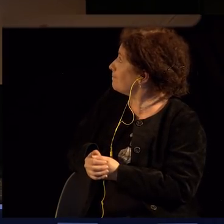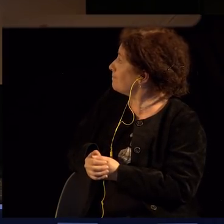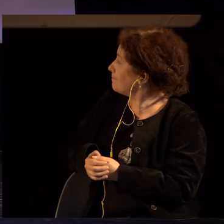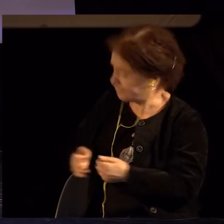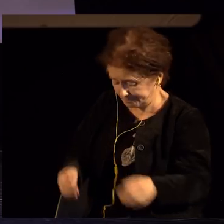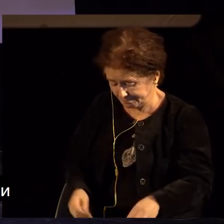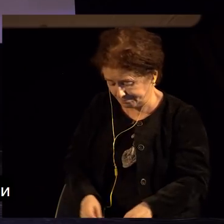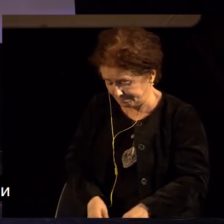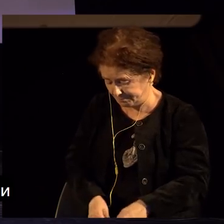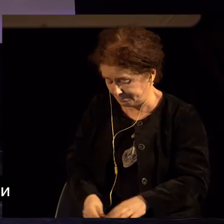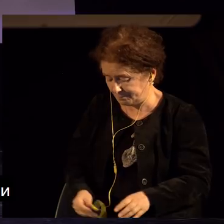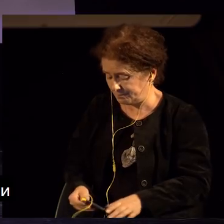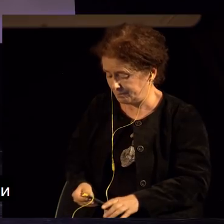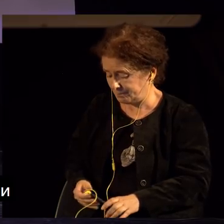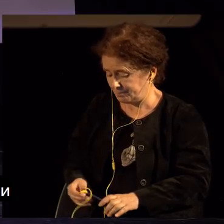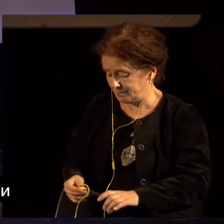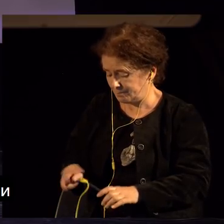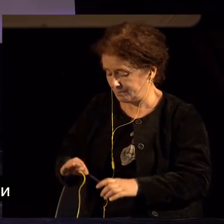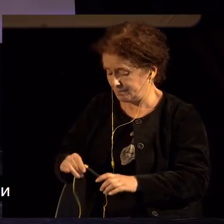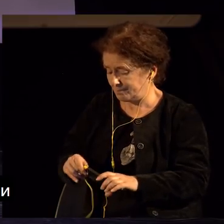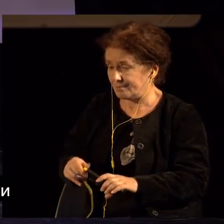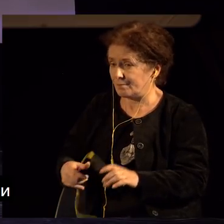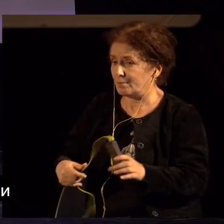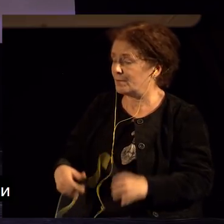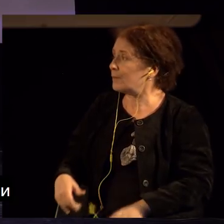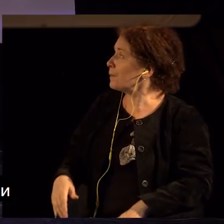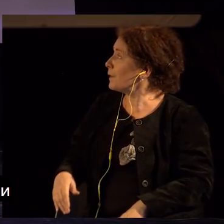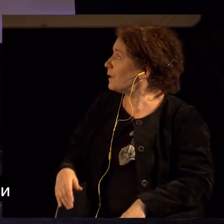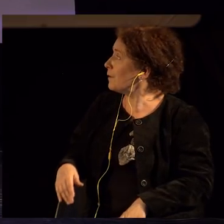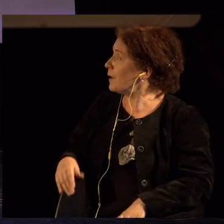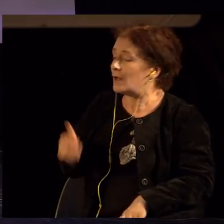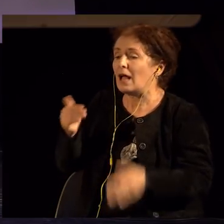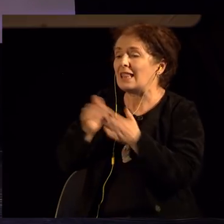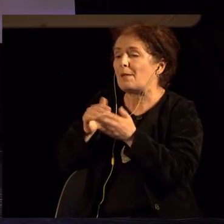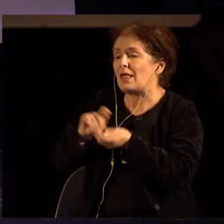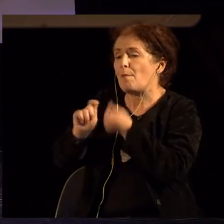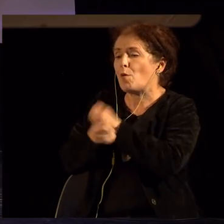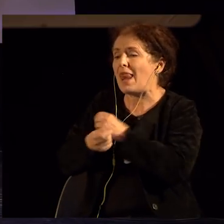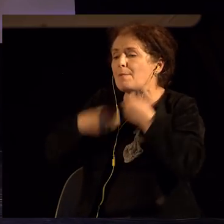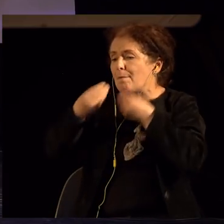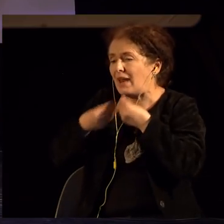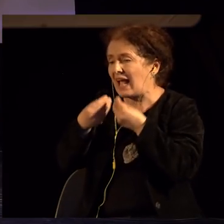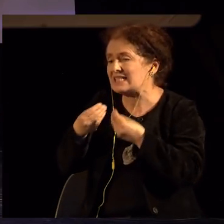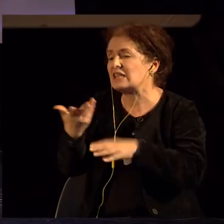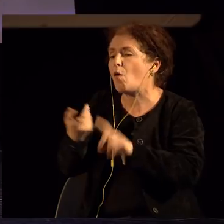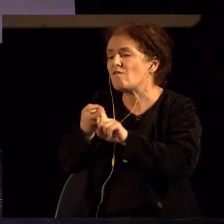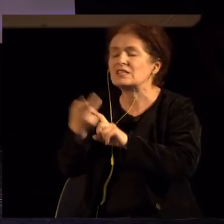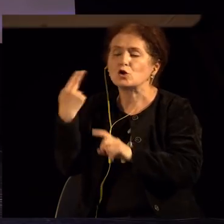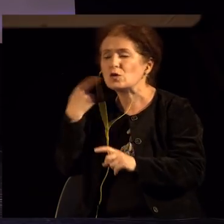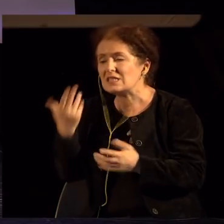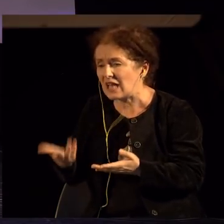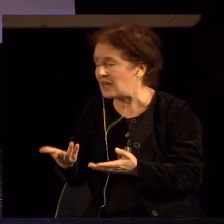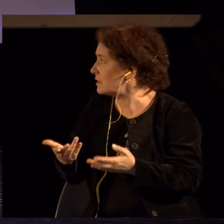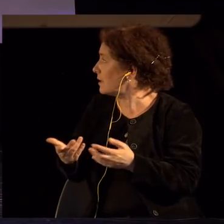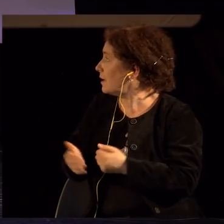Well, we need to change that story in how we talk to young people. Because that